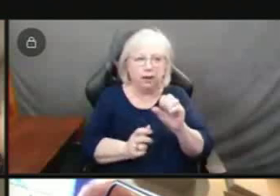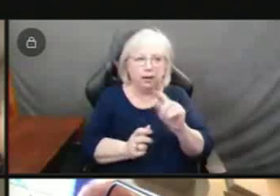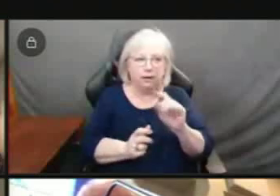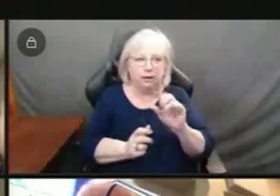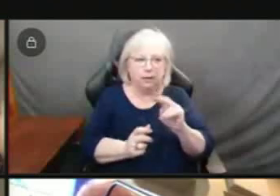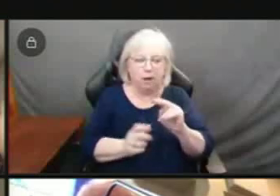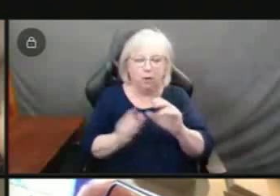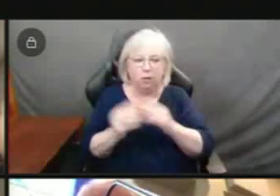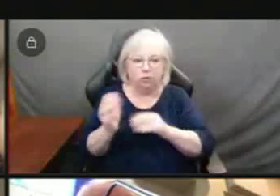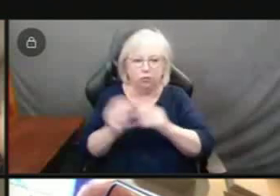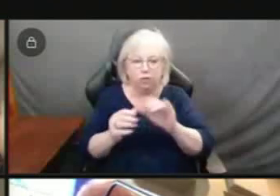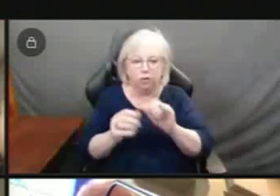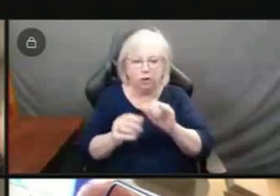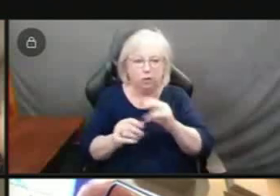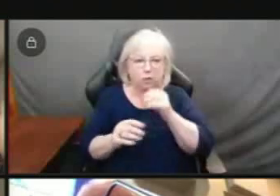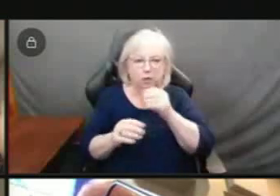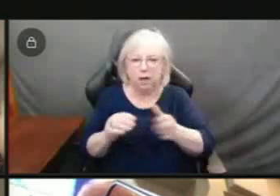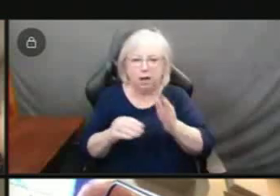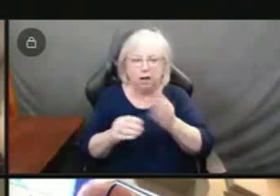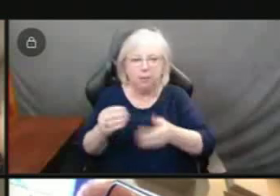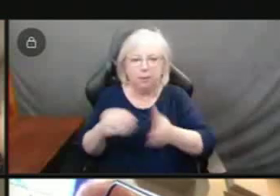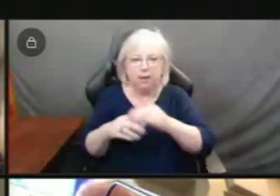Incorporated in an amount not to exceed